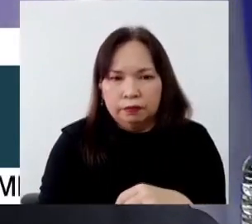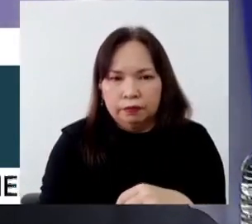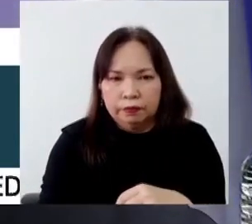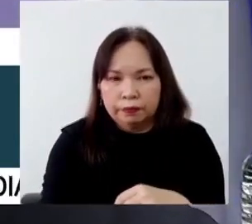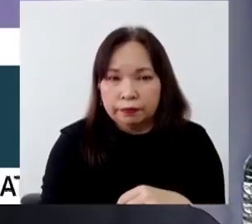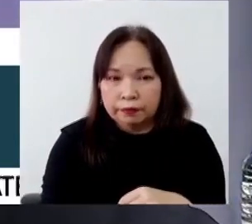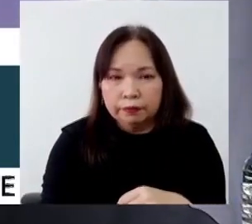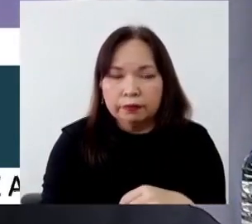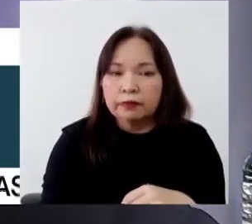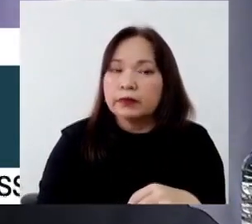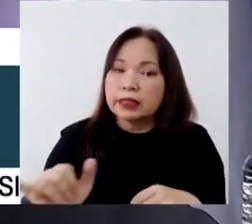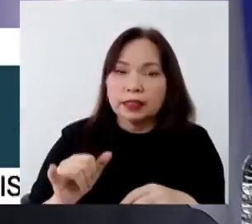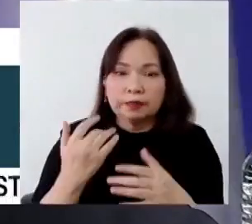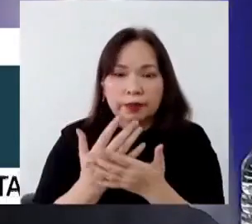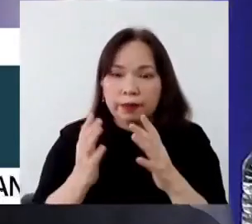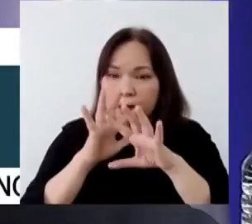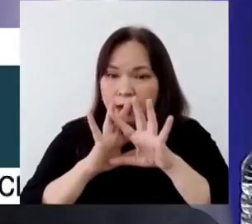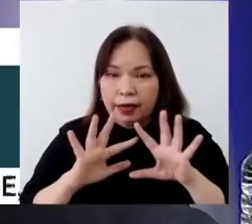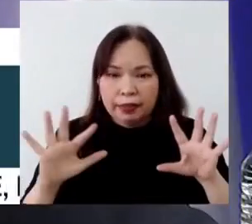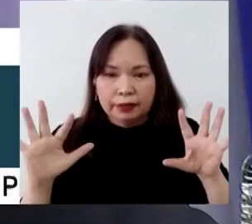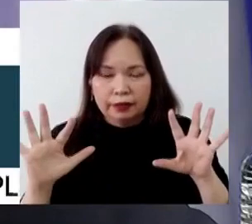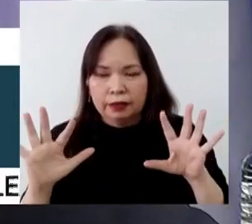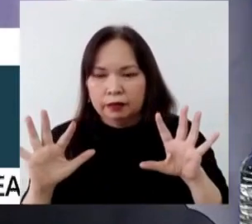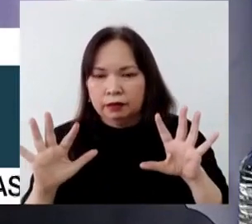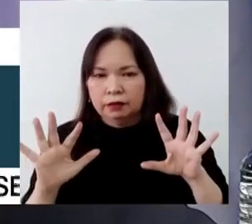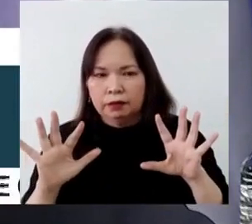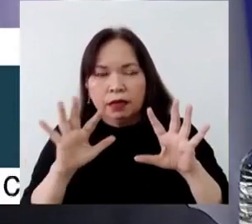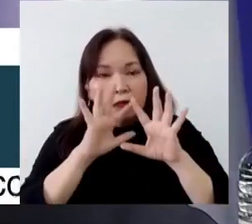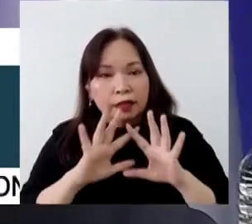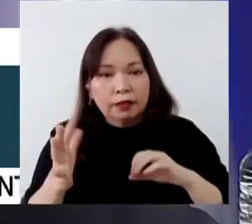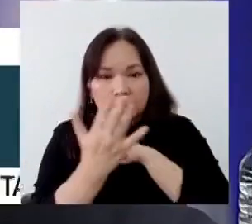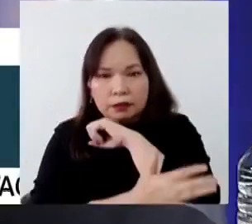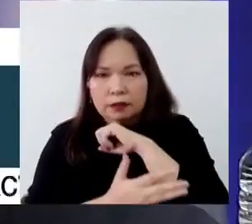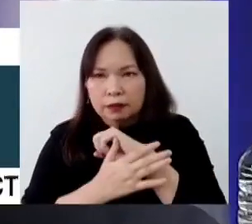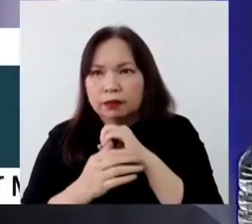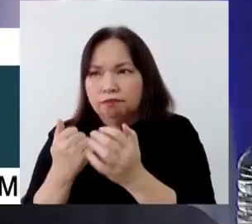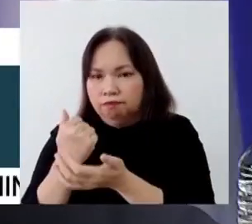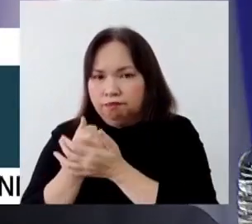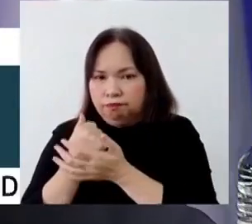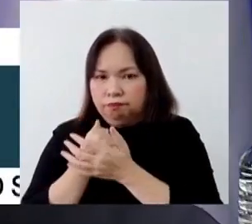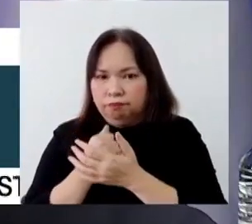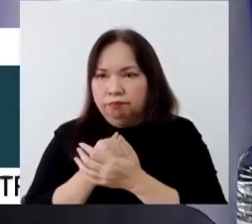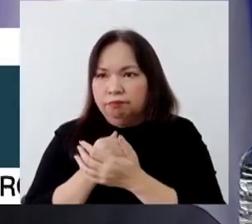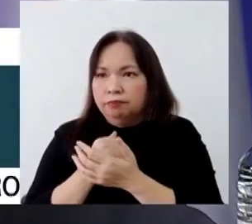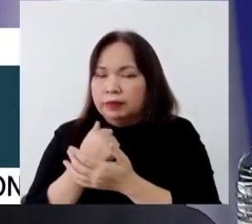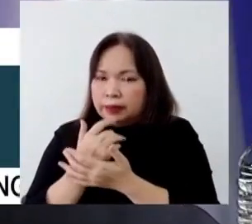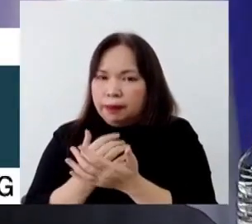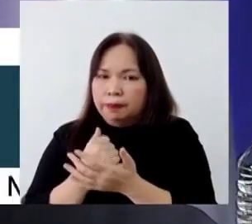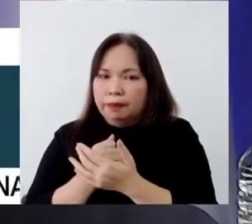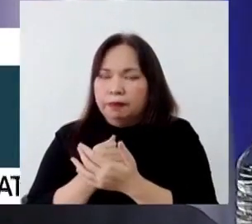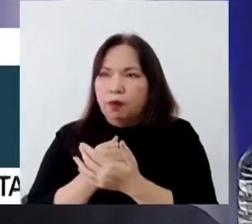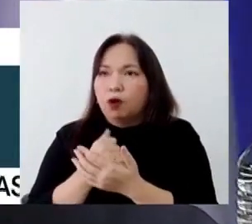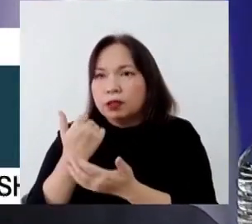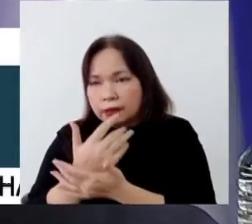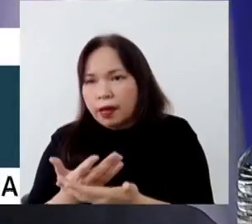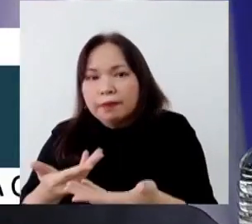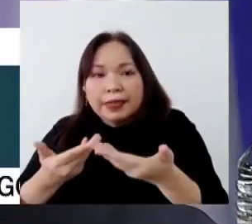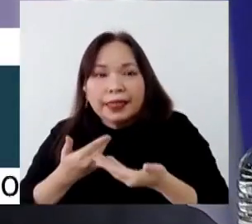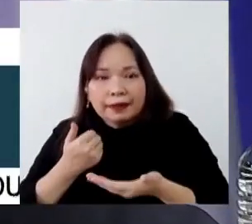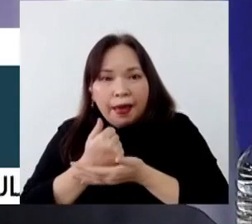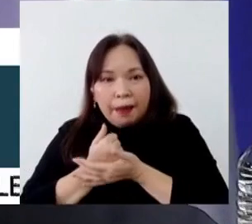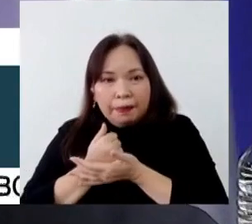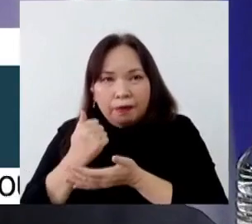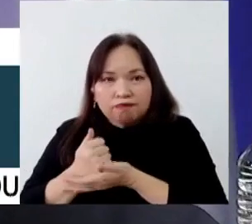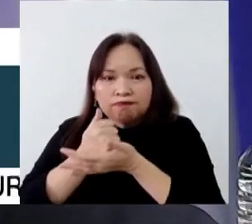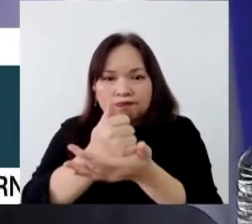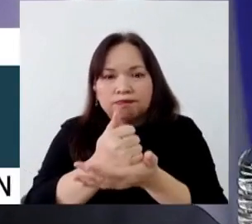time, ASEAN countries have also approached us for help. At the same time, they offer help. For example, Indonesia is offering to help Filipinos who